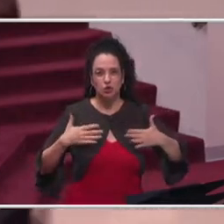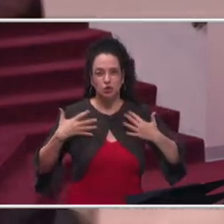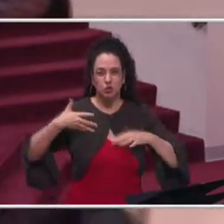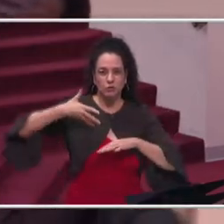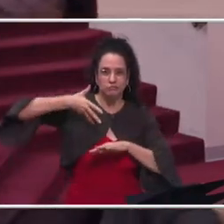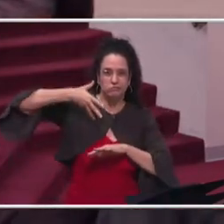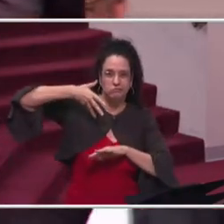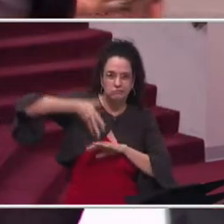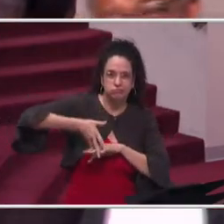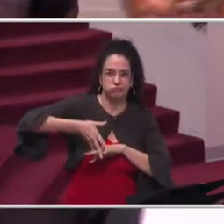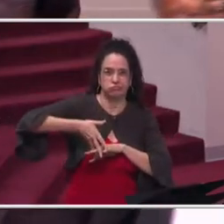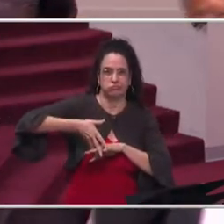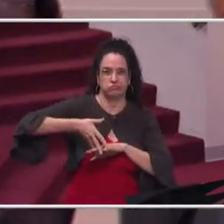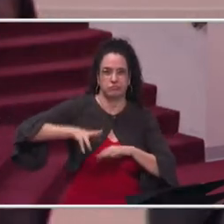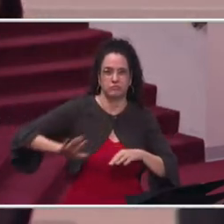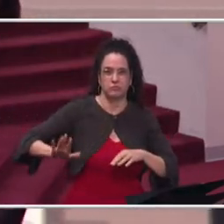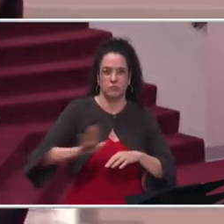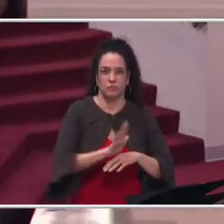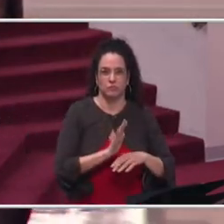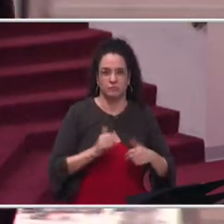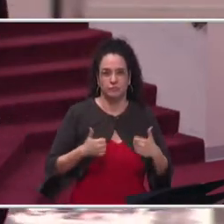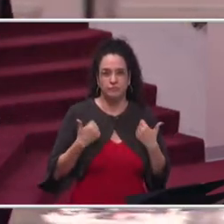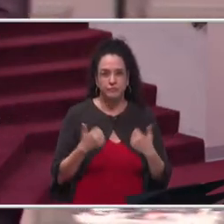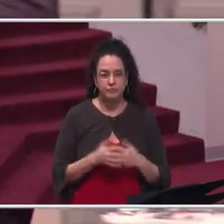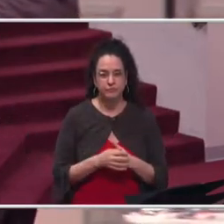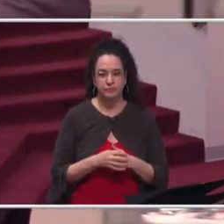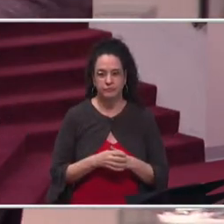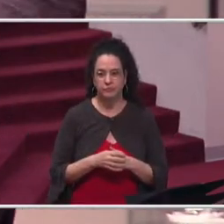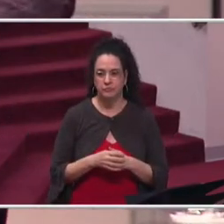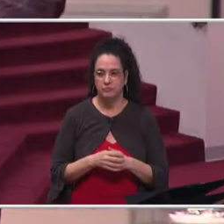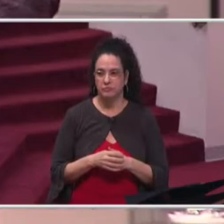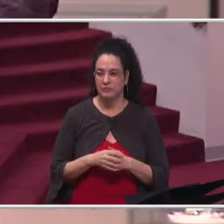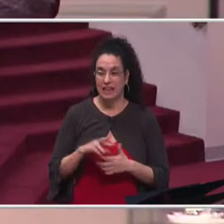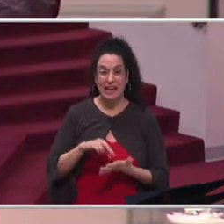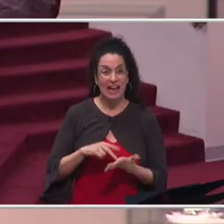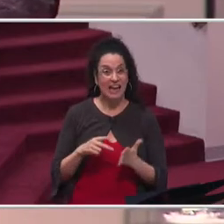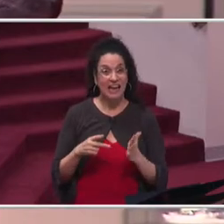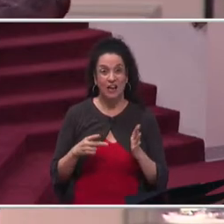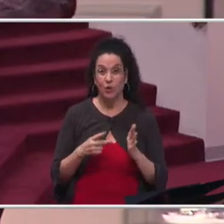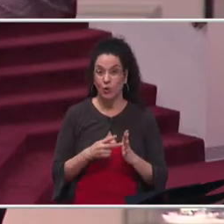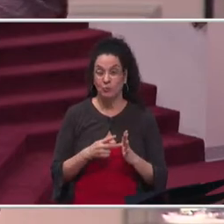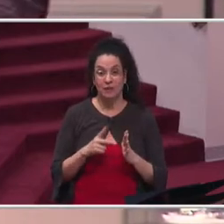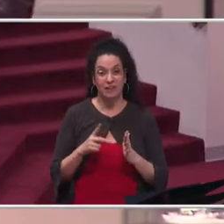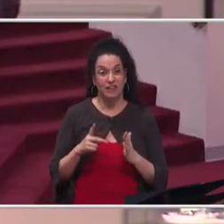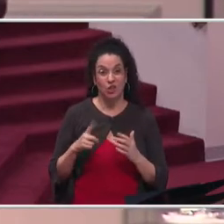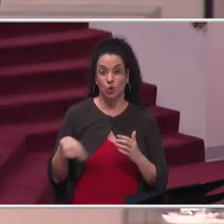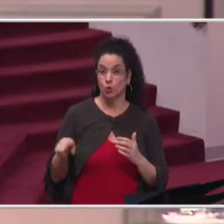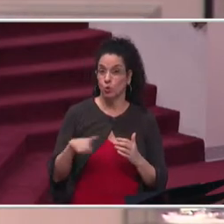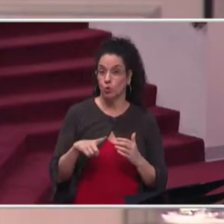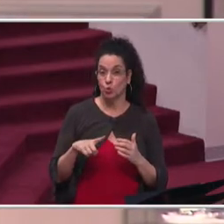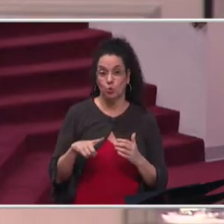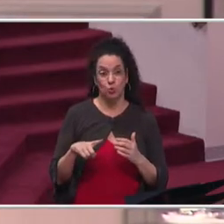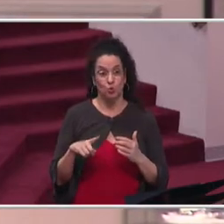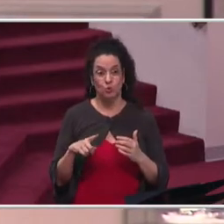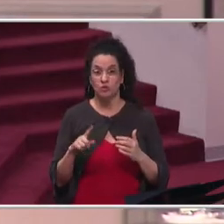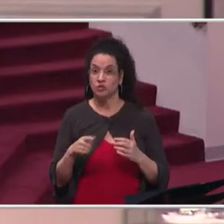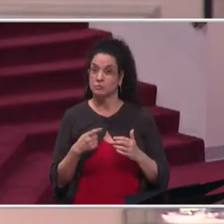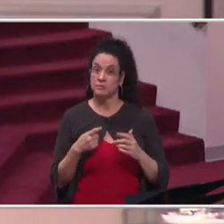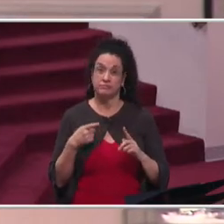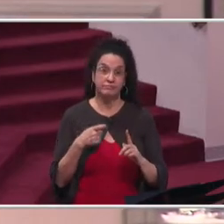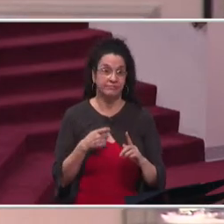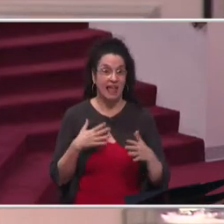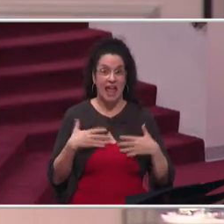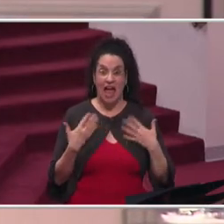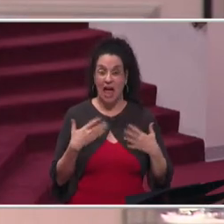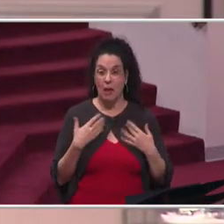one's life. You know, and I'm not talking about being happy. I'm talking about having the joy of